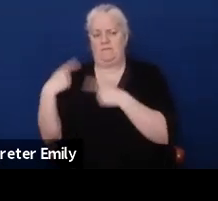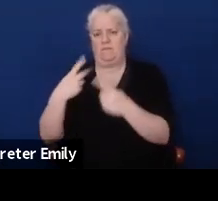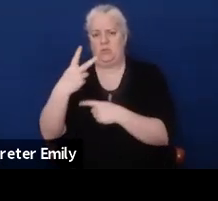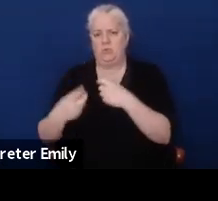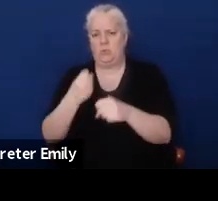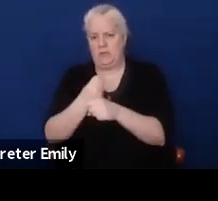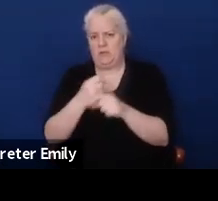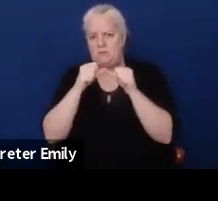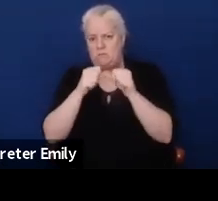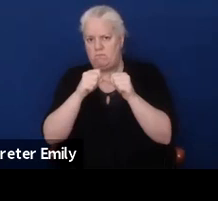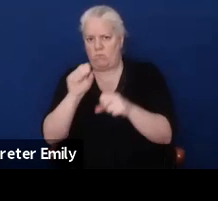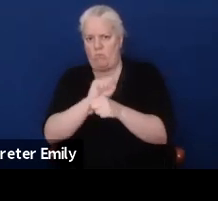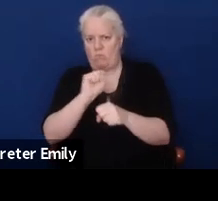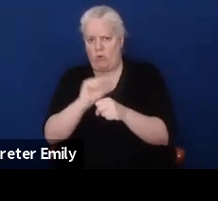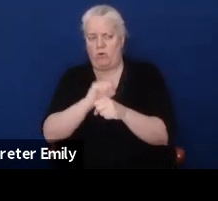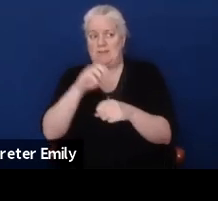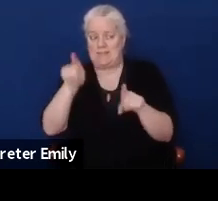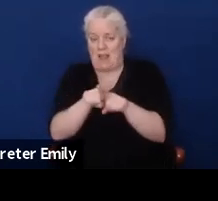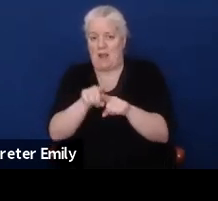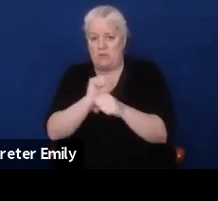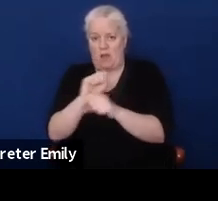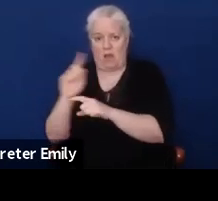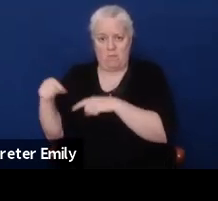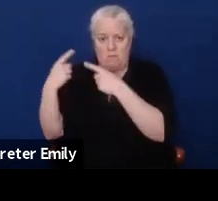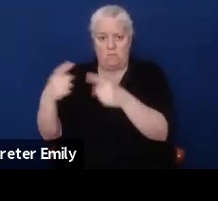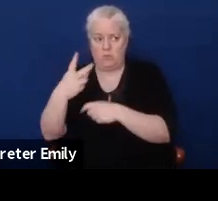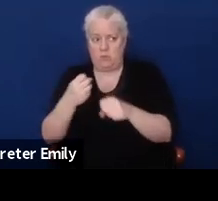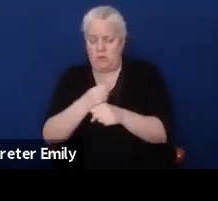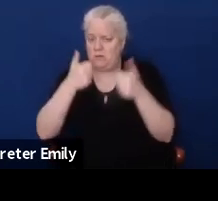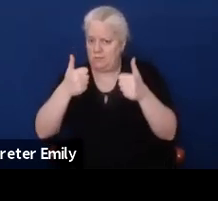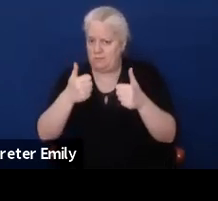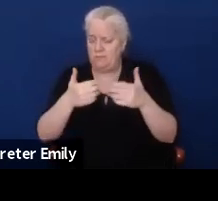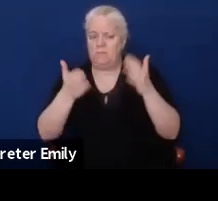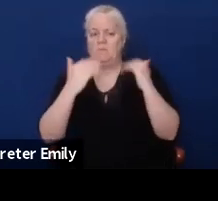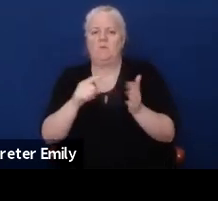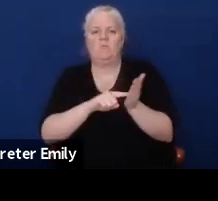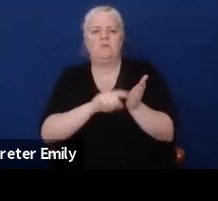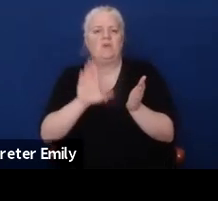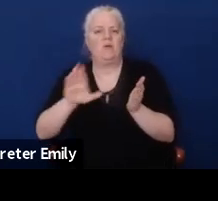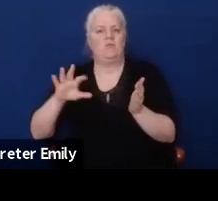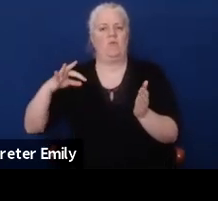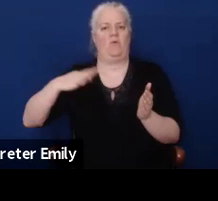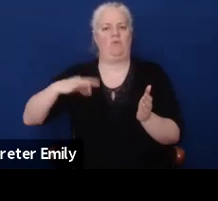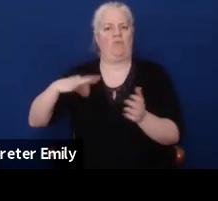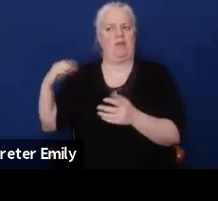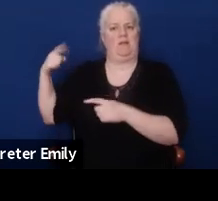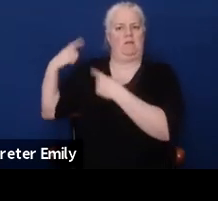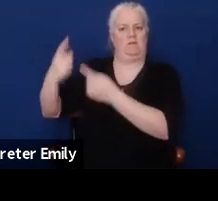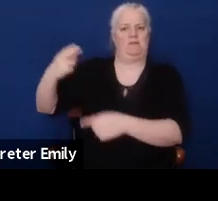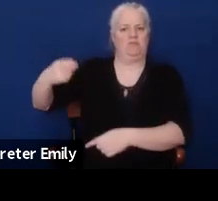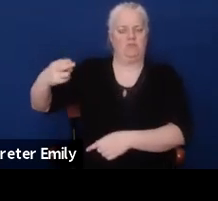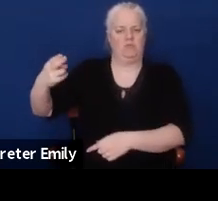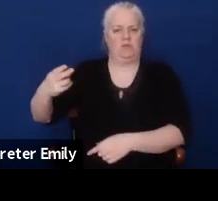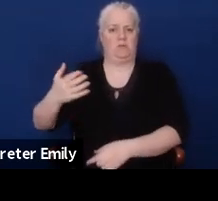industry. They check the credit history, as I mentioned before. I want to see how you manage your credit or